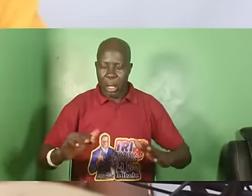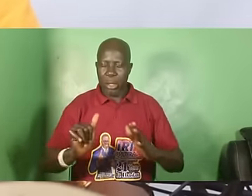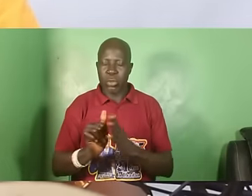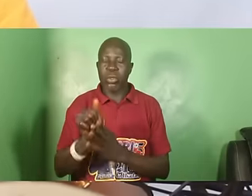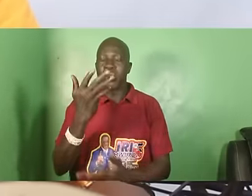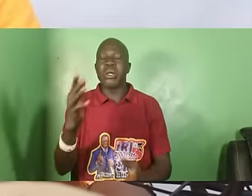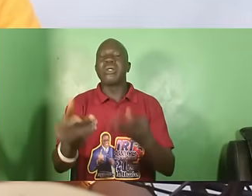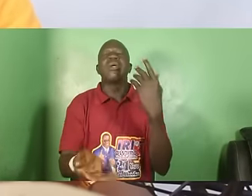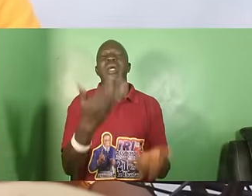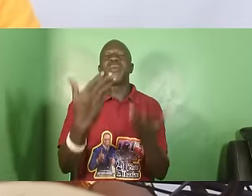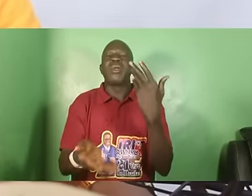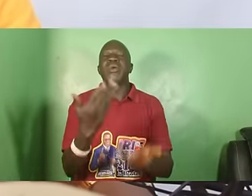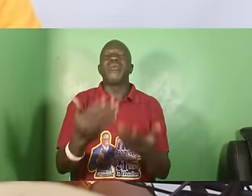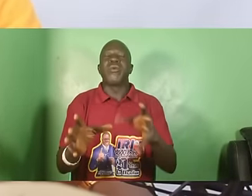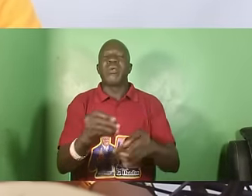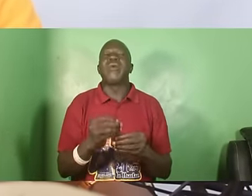unjona. That his house has